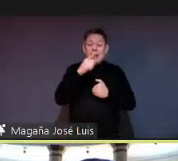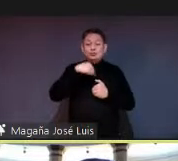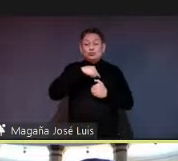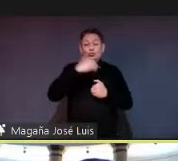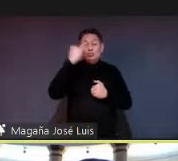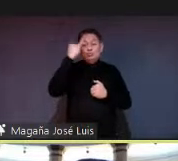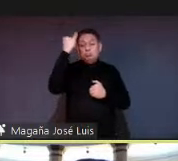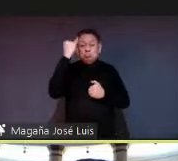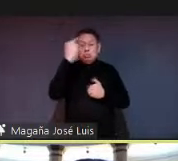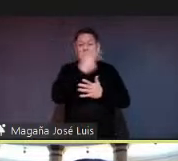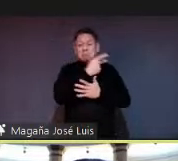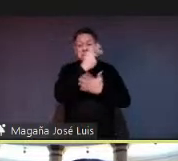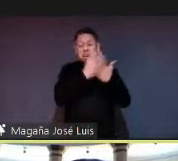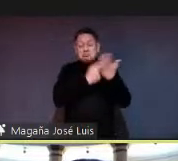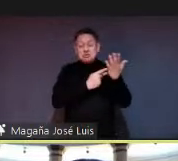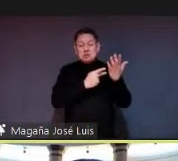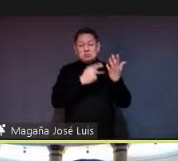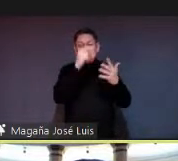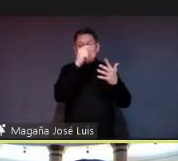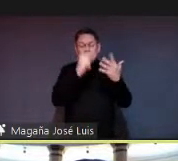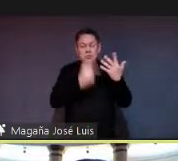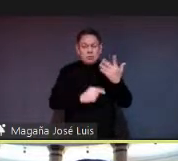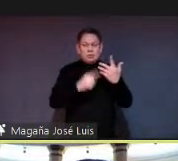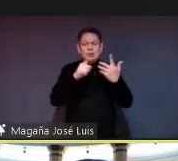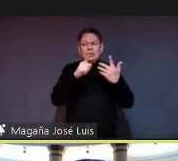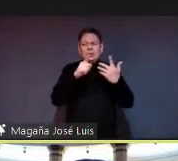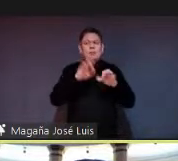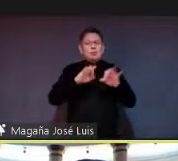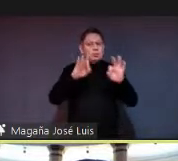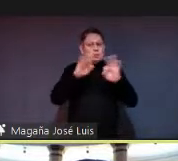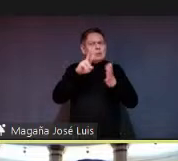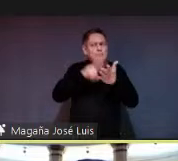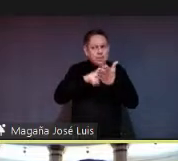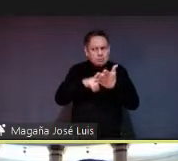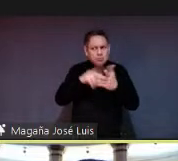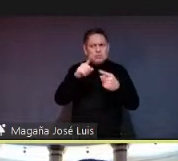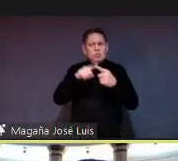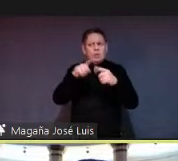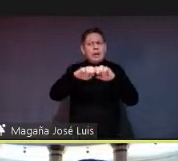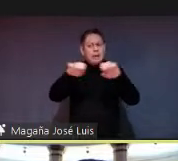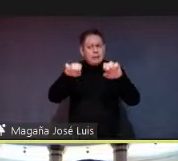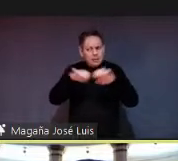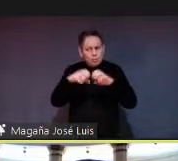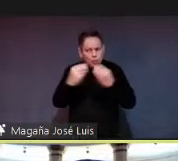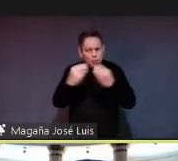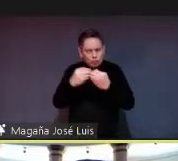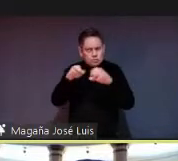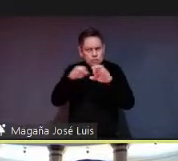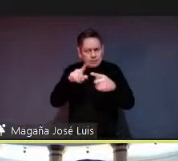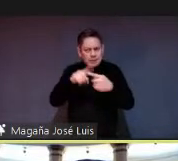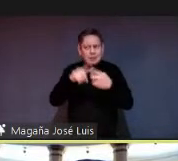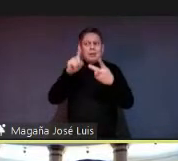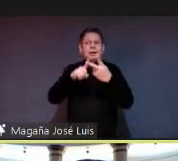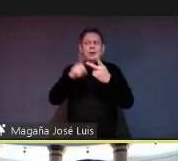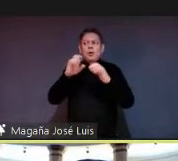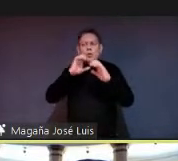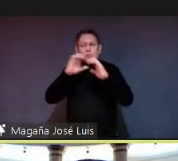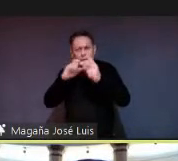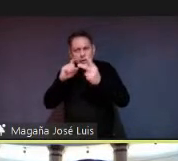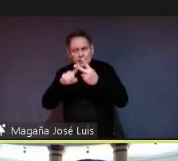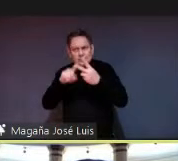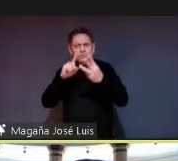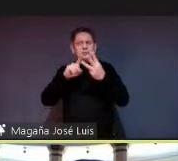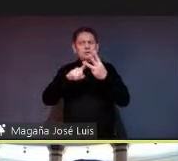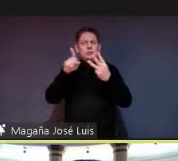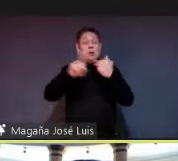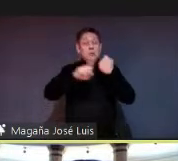We sort of weaved the fabric. That's we are showing how we weave the competencies as if we were weaving a fabric. We included